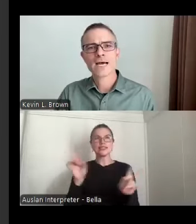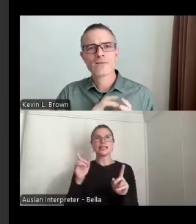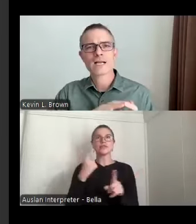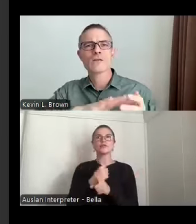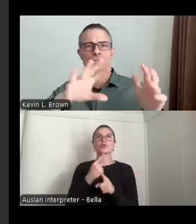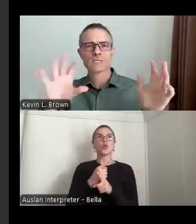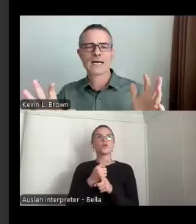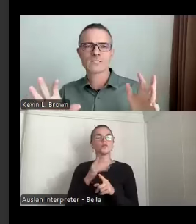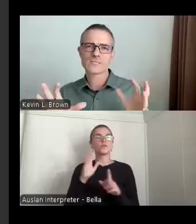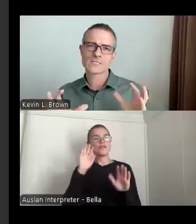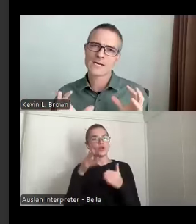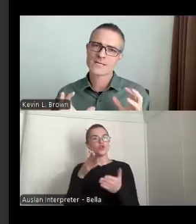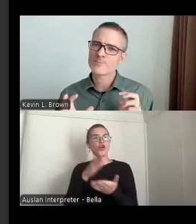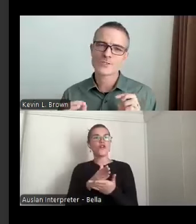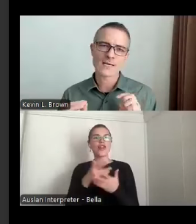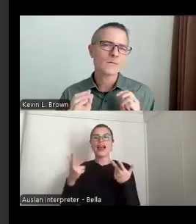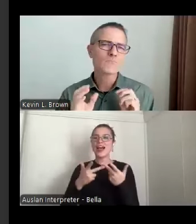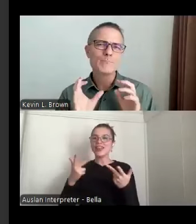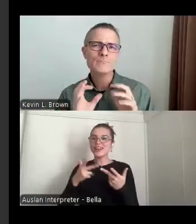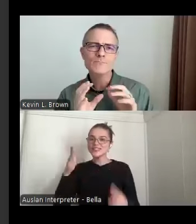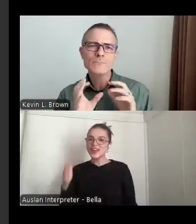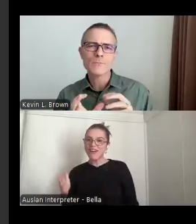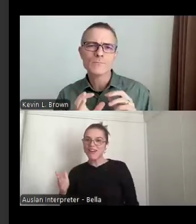on that other side. So this is not as much that